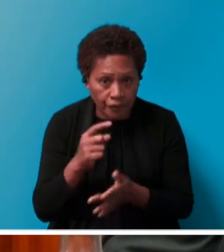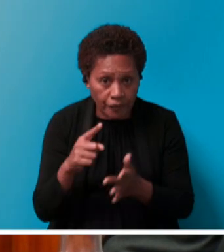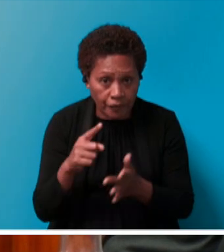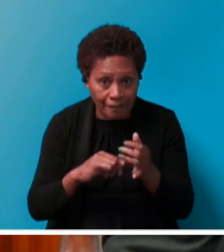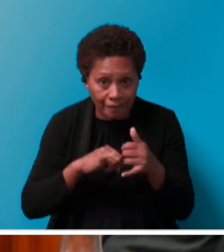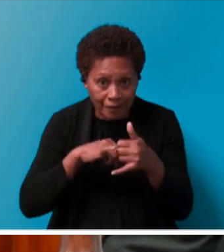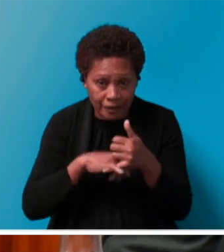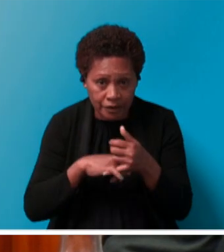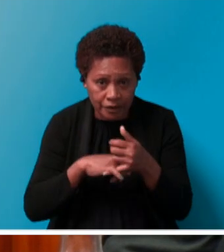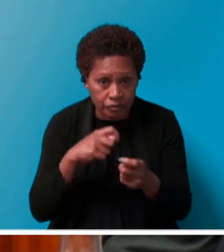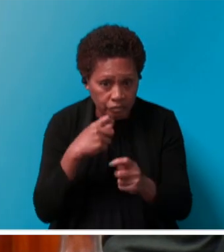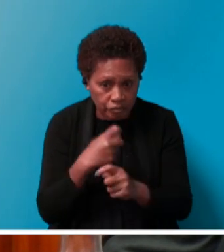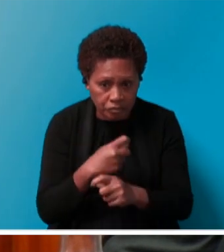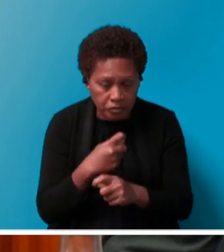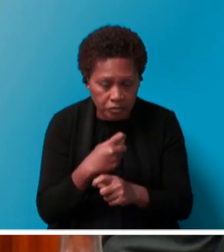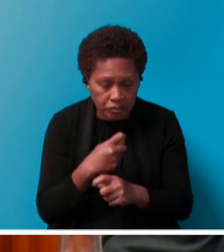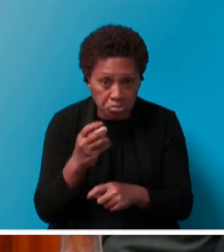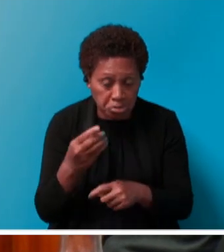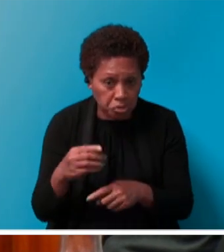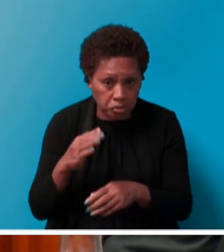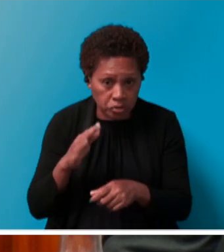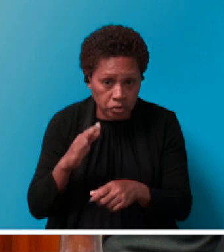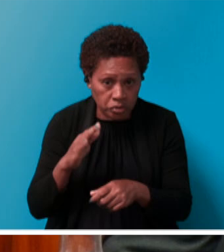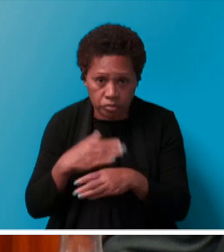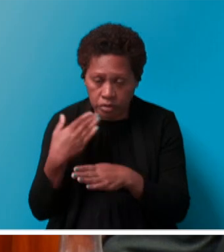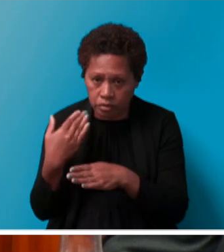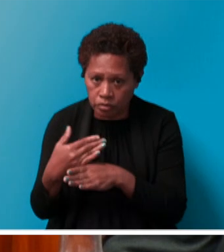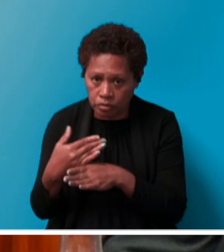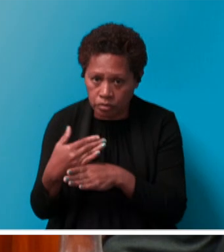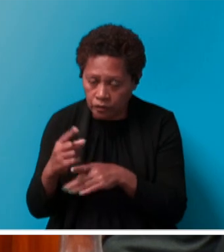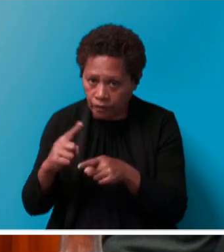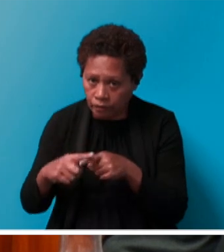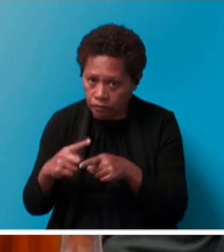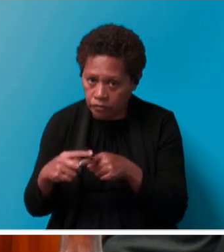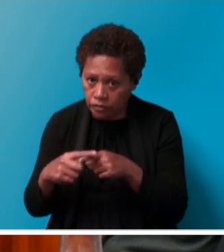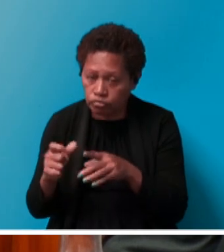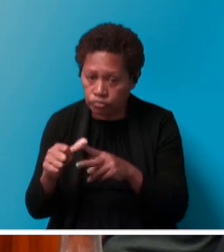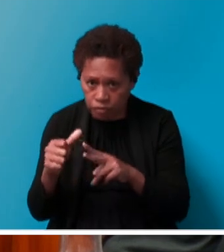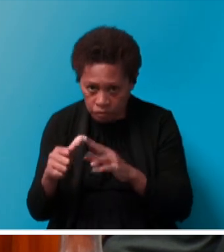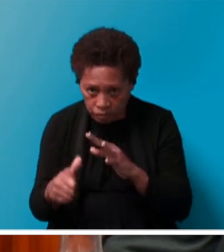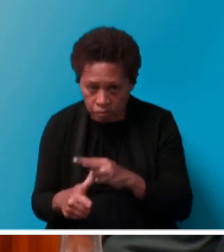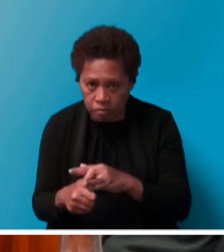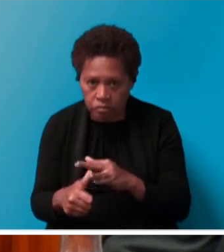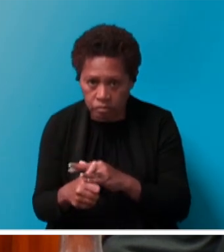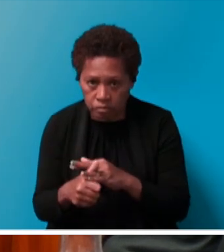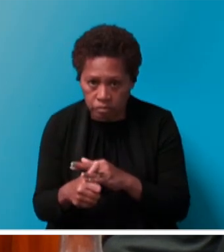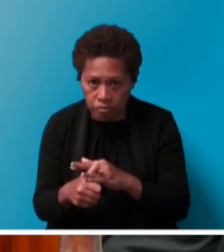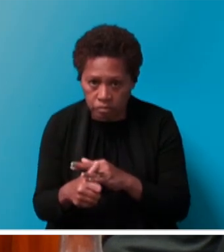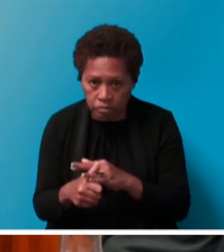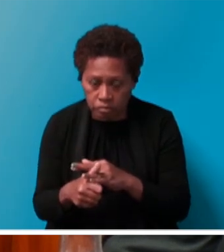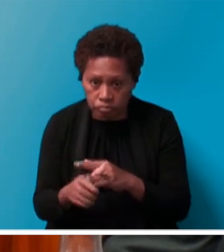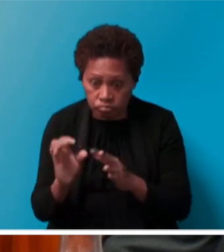the system faster, cheaper, and more accessible. This is not a model we will copy,